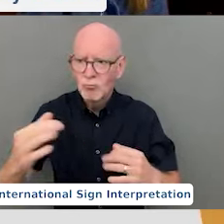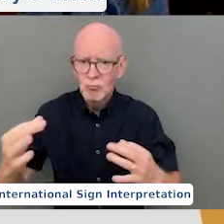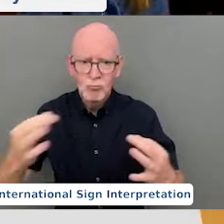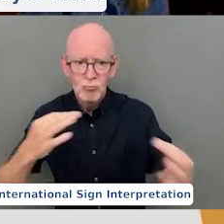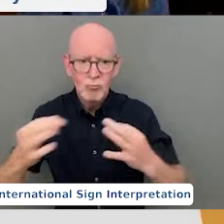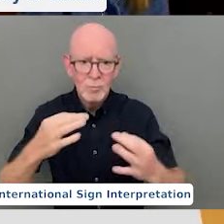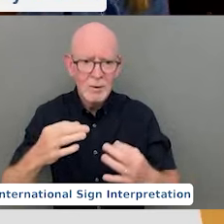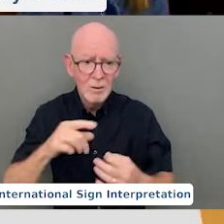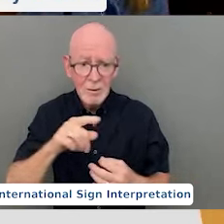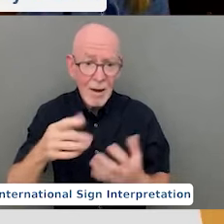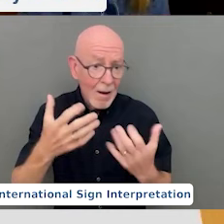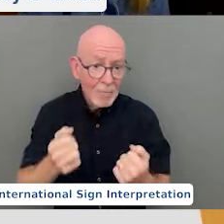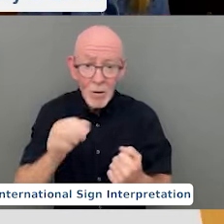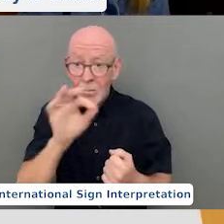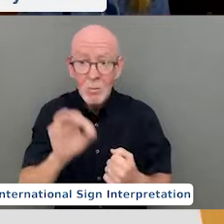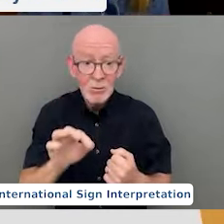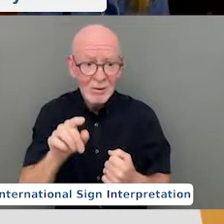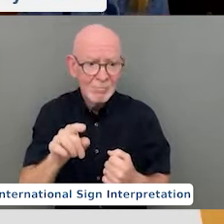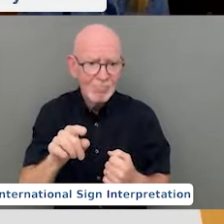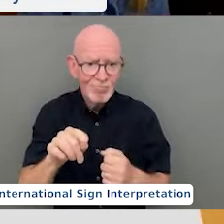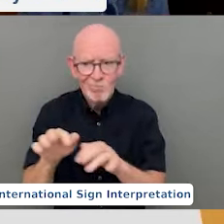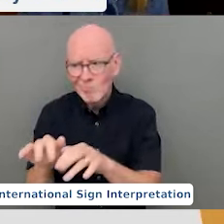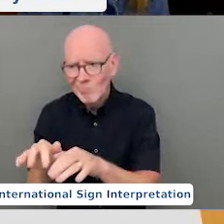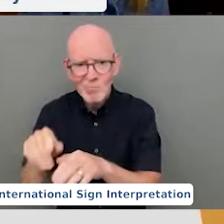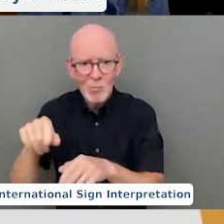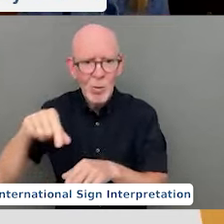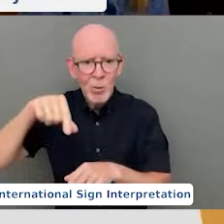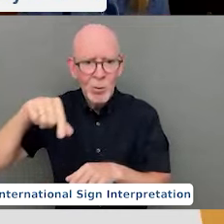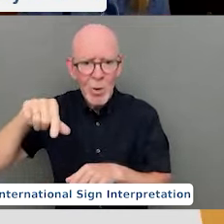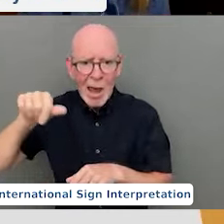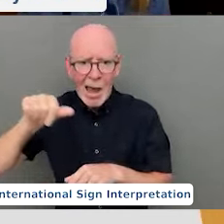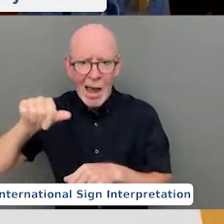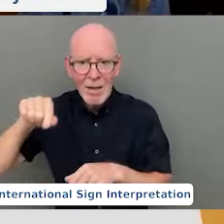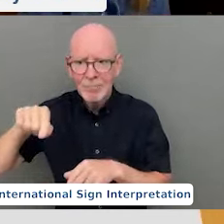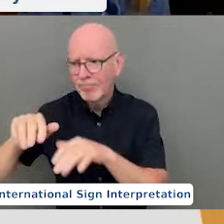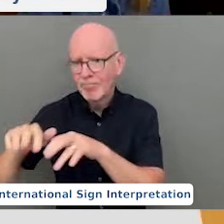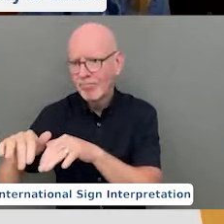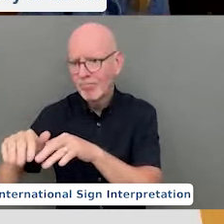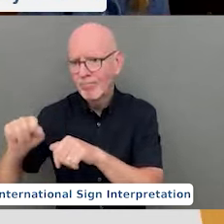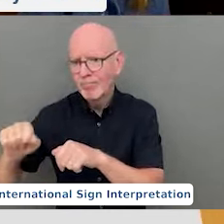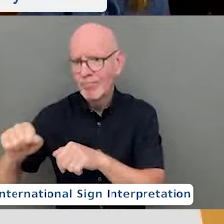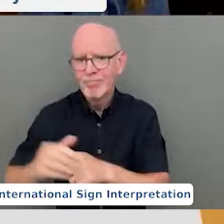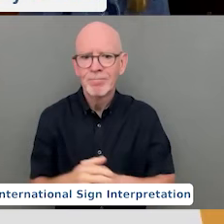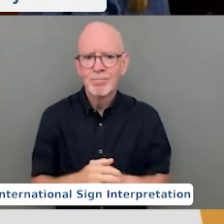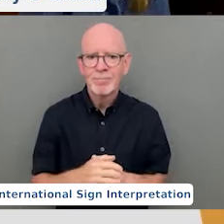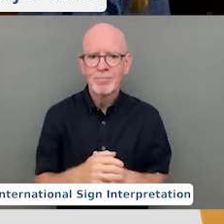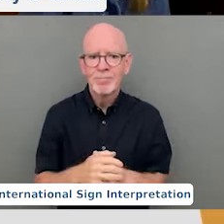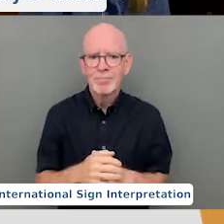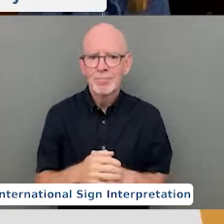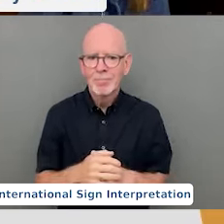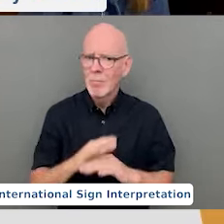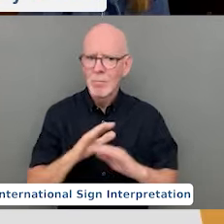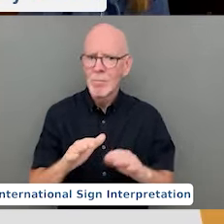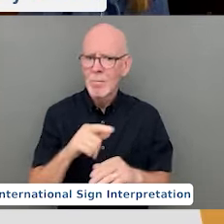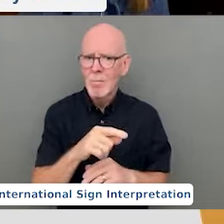put them in the Q&A box, not in the chat box. Please use the Q&A box. And it's also really helpful if you put your